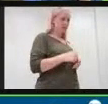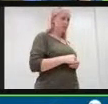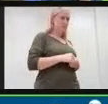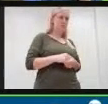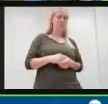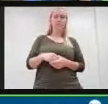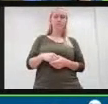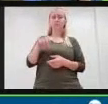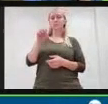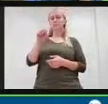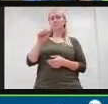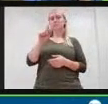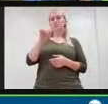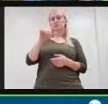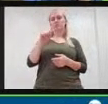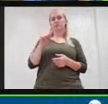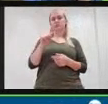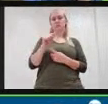Satya.